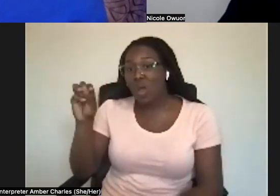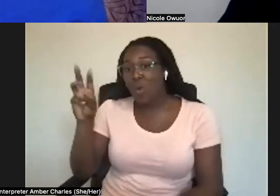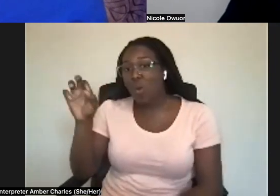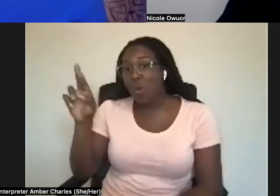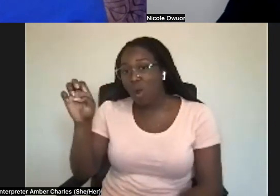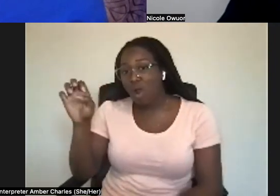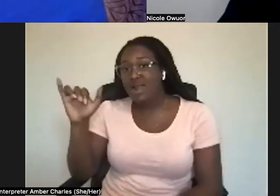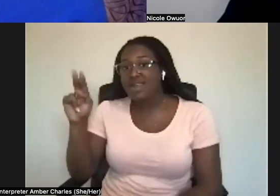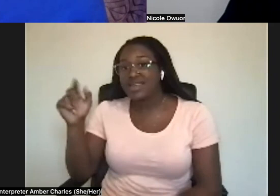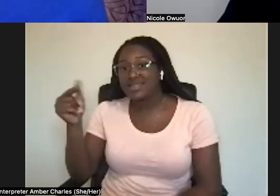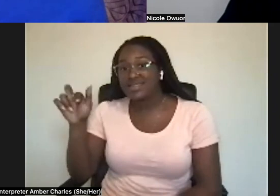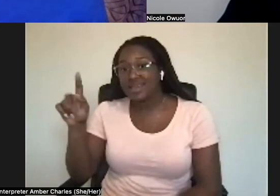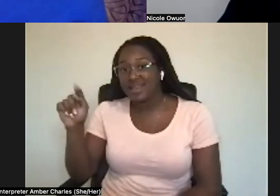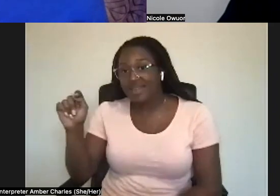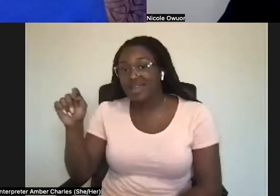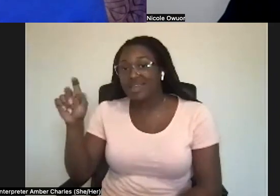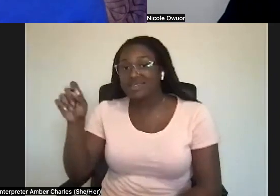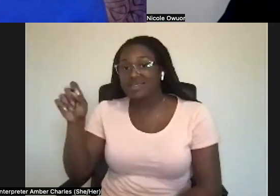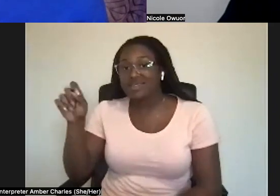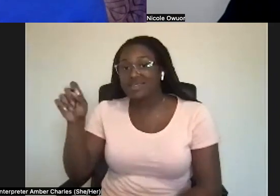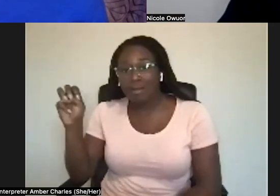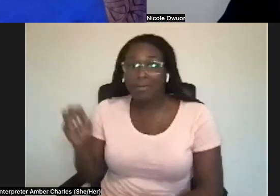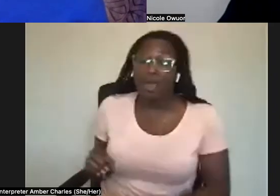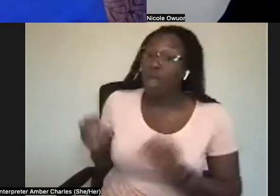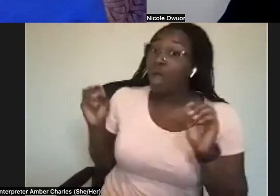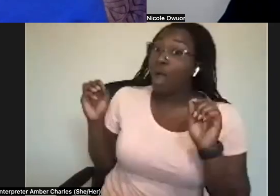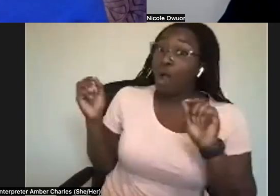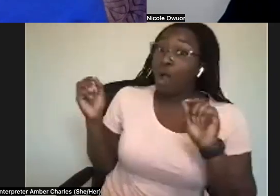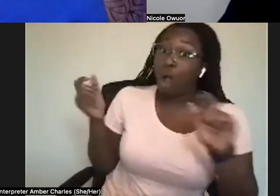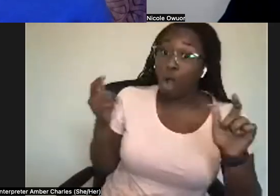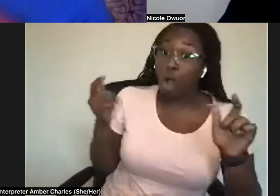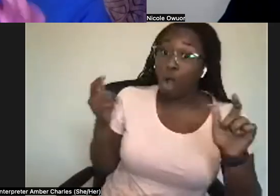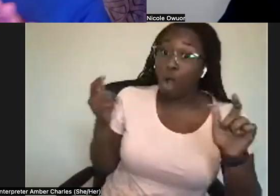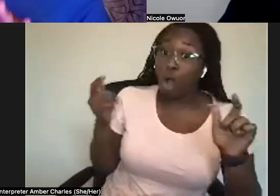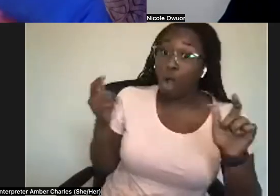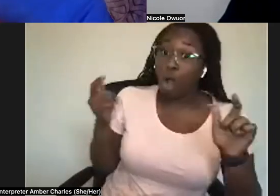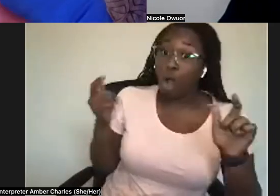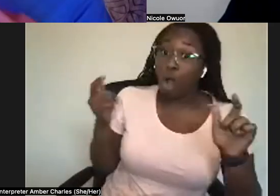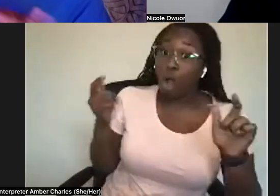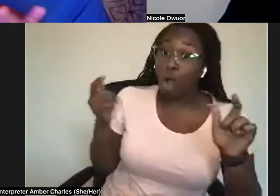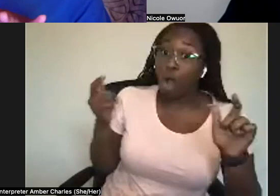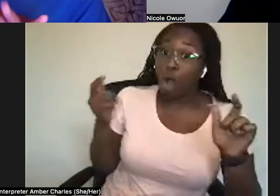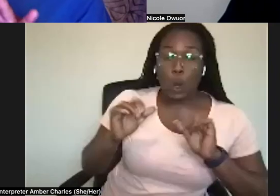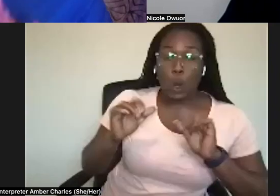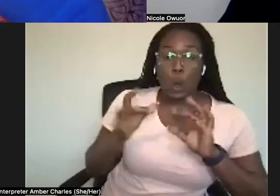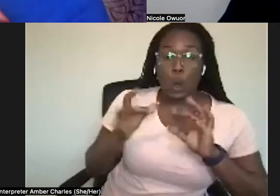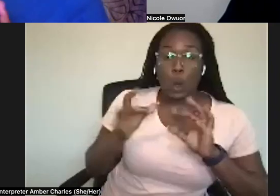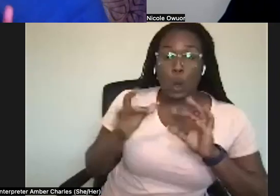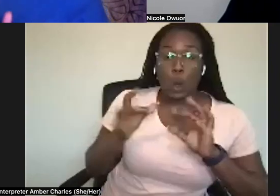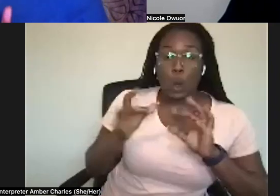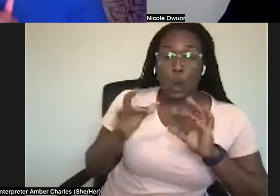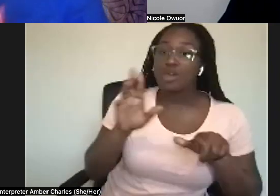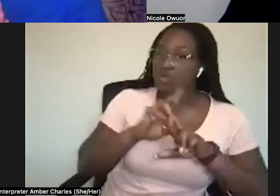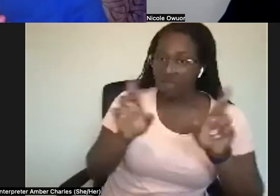www.nicoleowuorinsight.com. Woo! And all those links will be in the show notes when this is published, so don't worry, they'll be right at your fingertips.